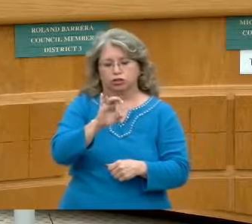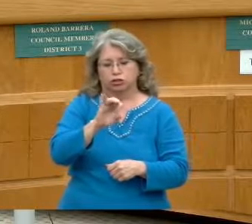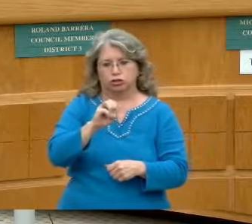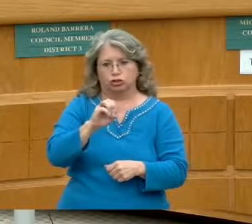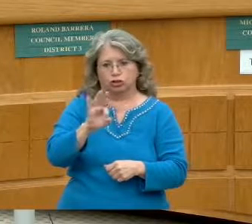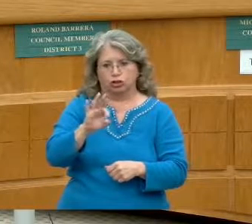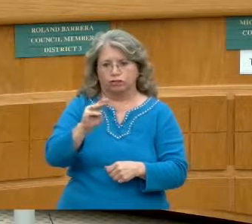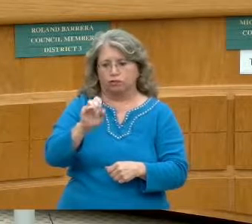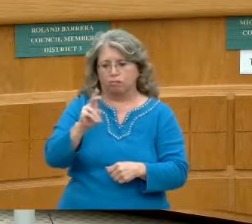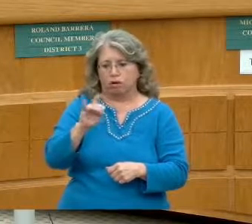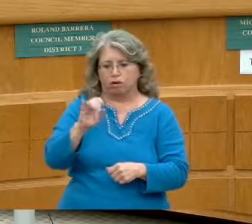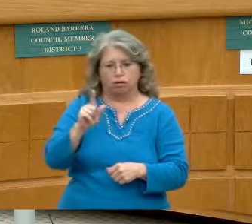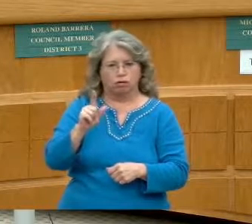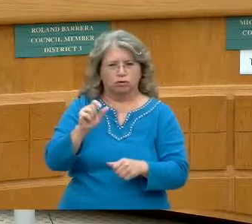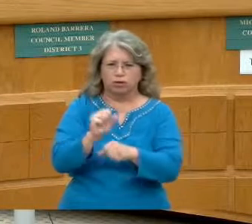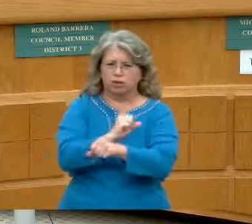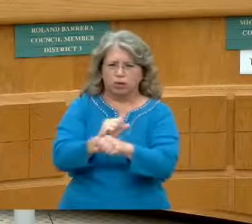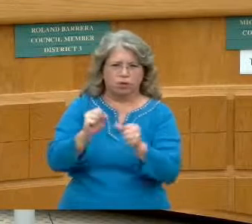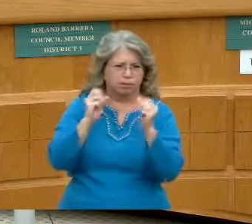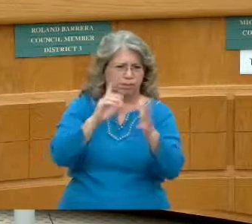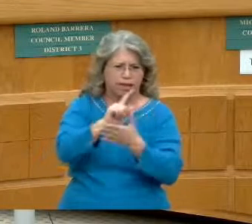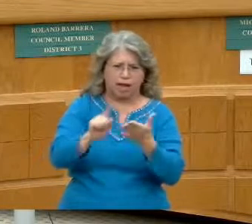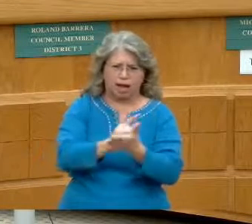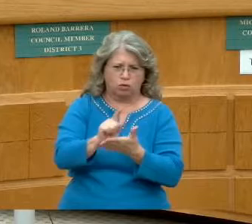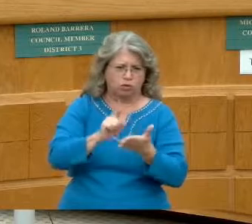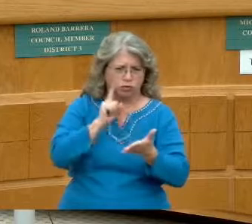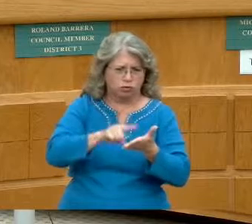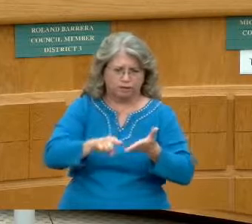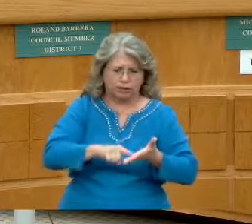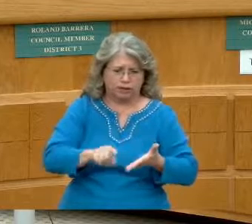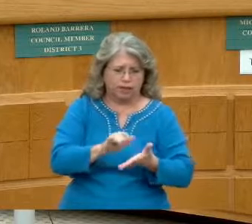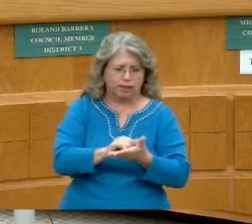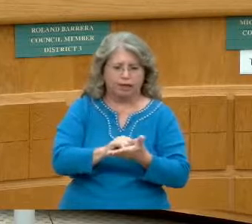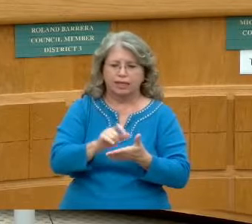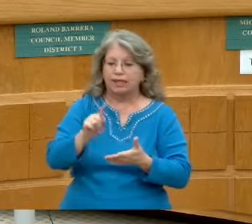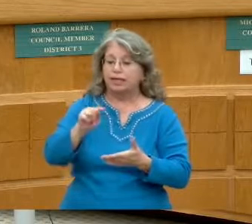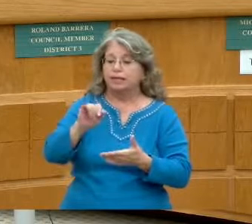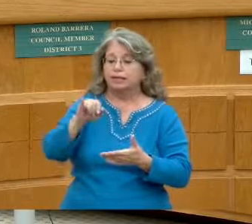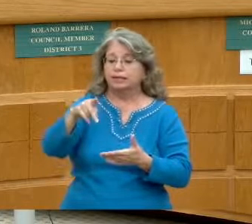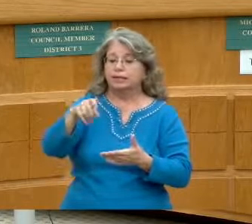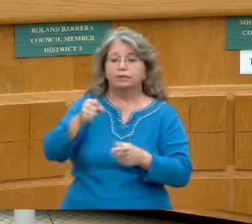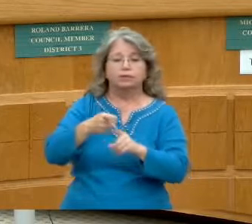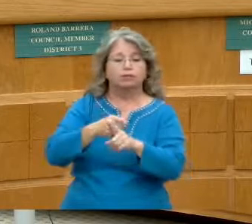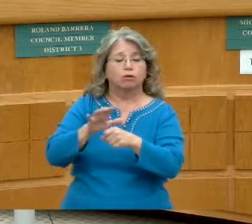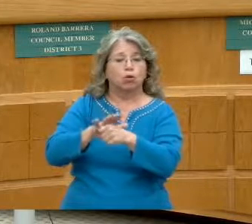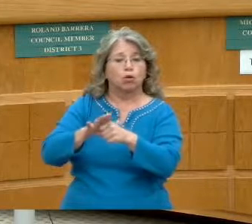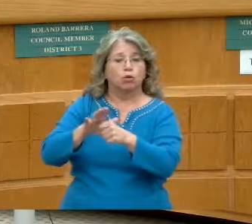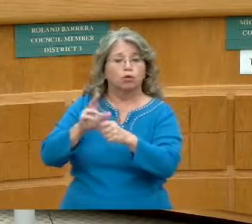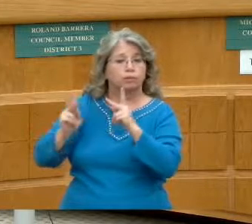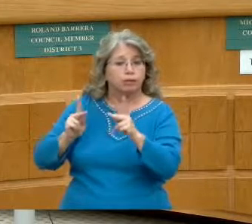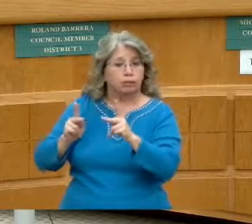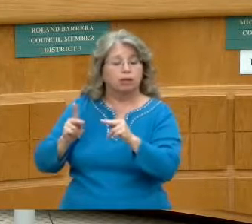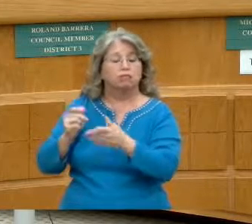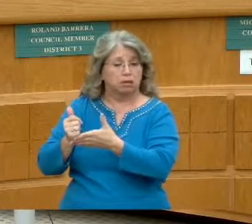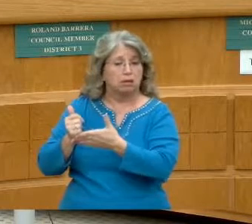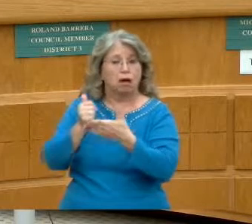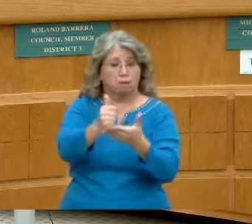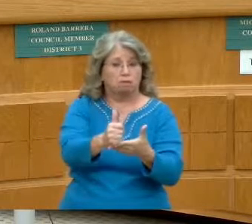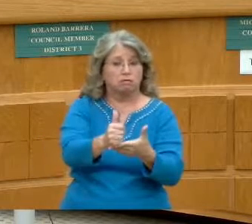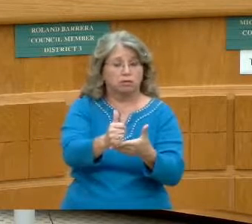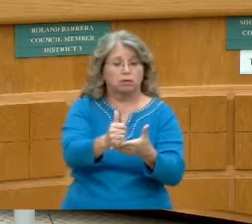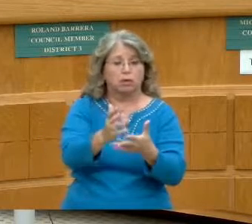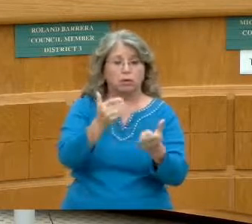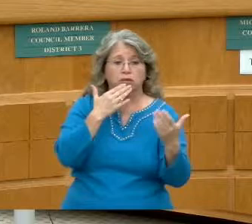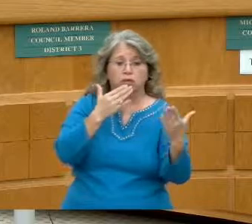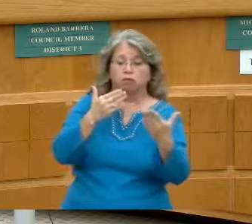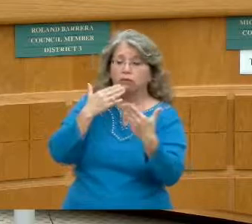working countless hours to investigate this case. Tips from local citizens have been very helpful, and we want to thank those